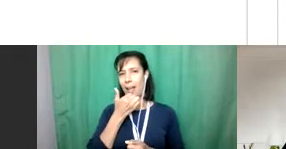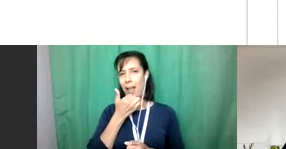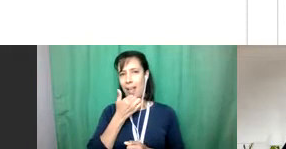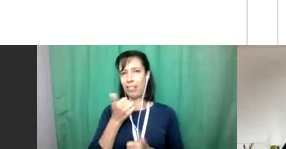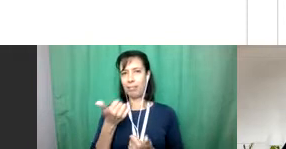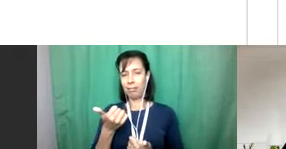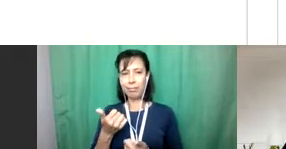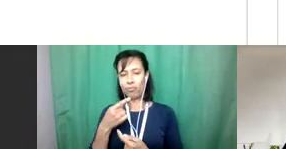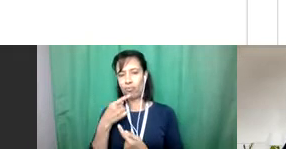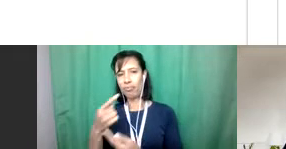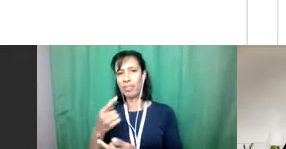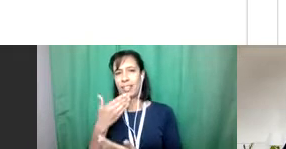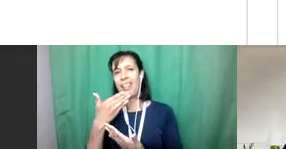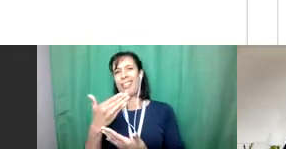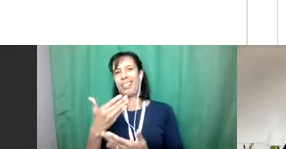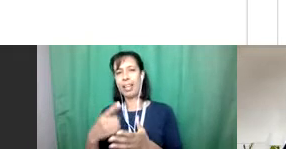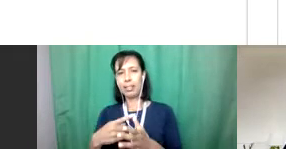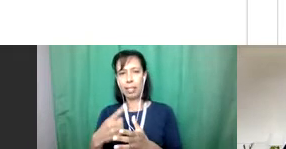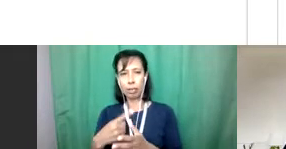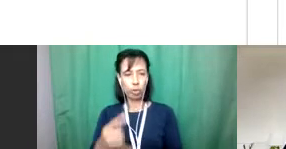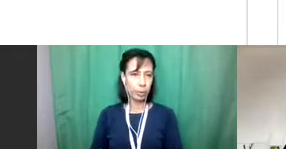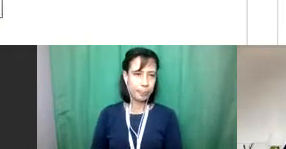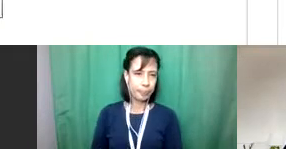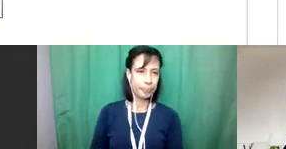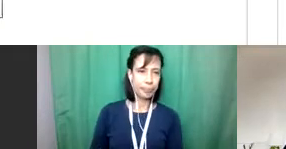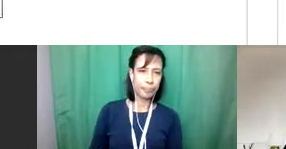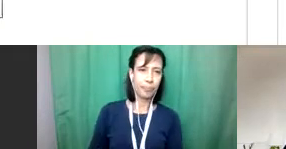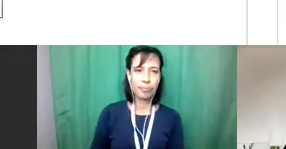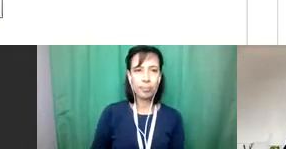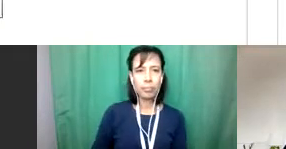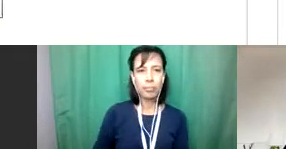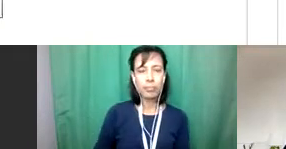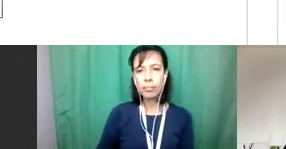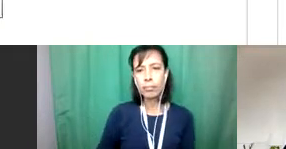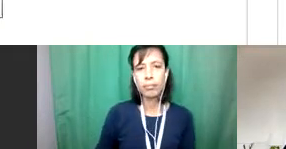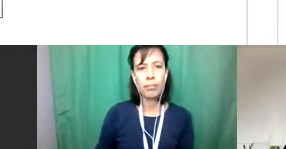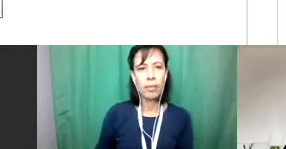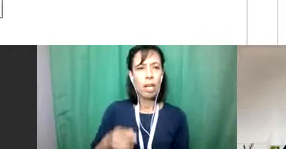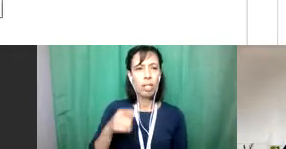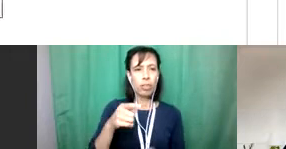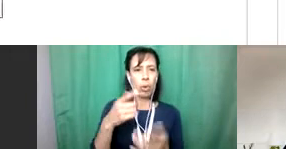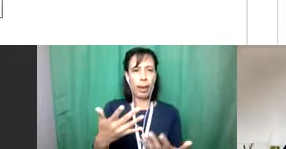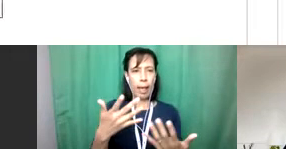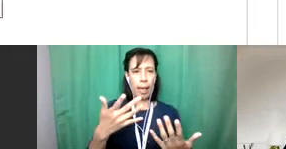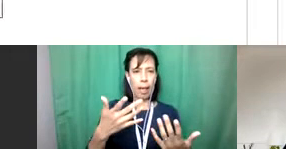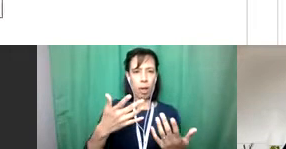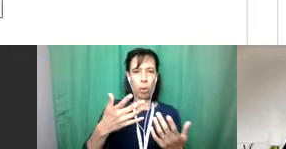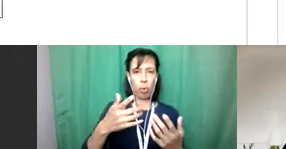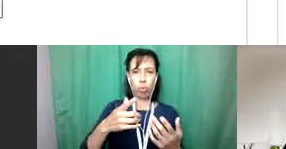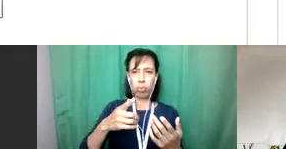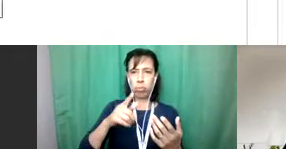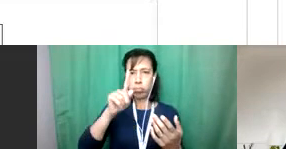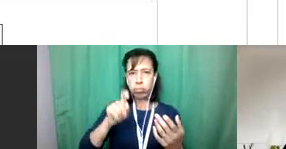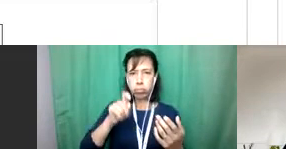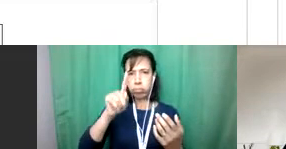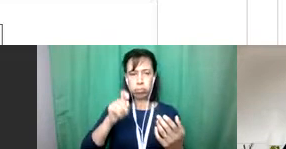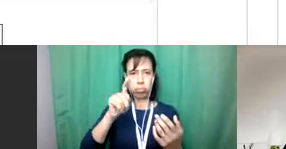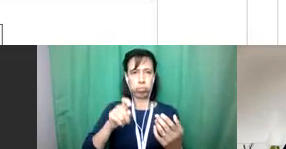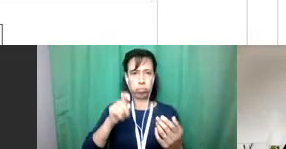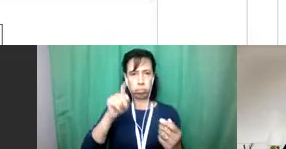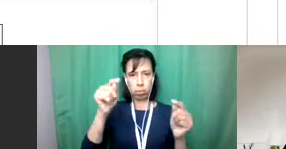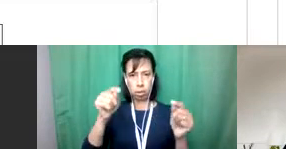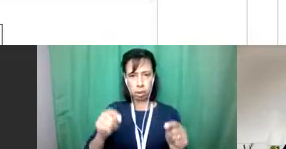Okay, now here's some more things to think about. I'm just scrolling down here very slowly. So there's my search. Now, the problem